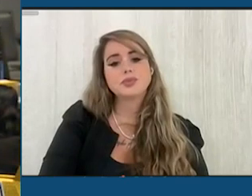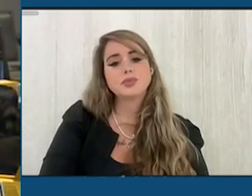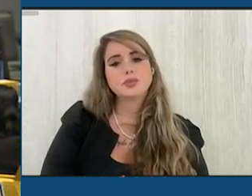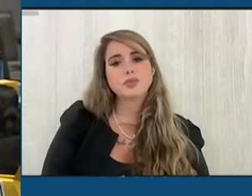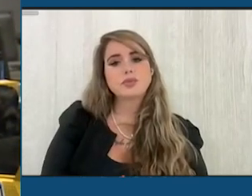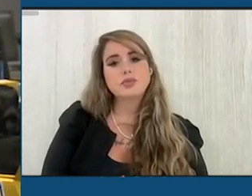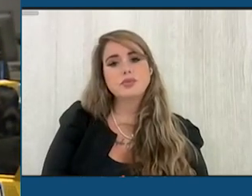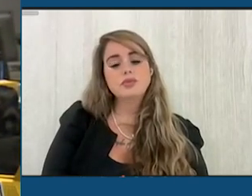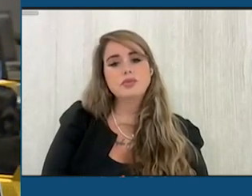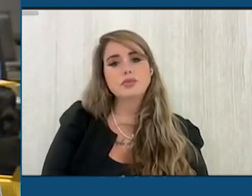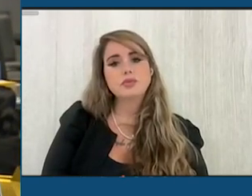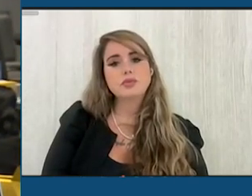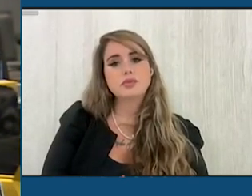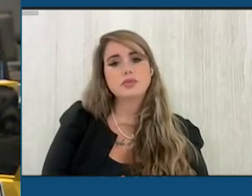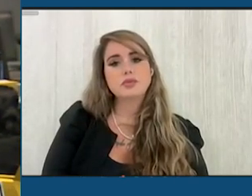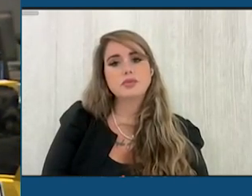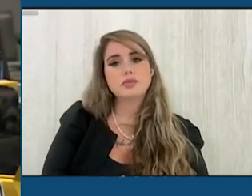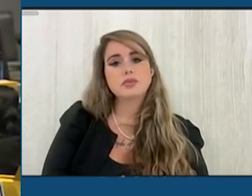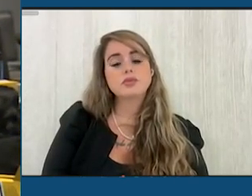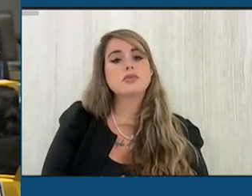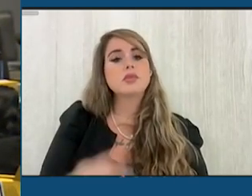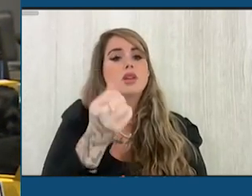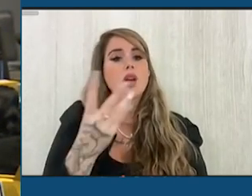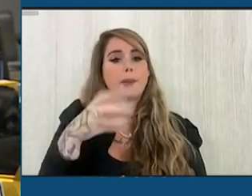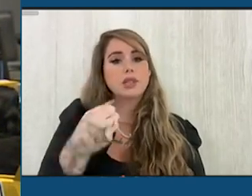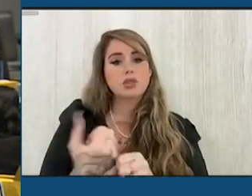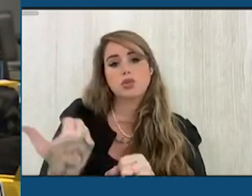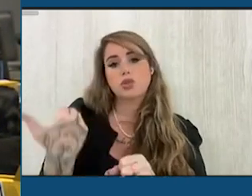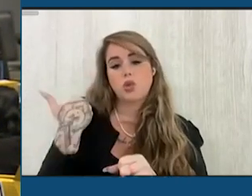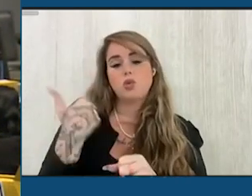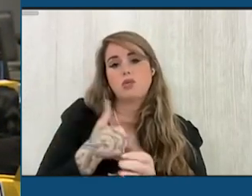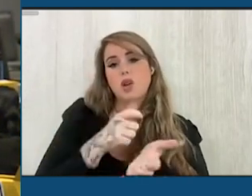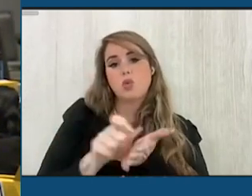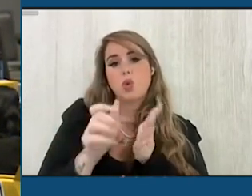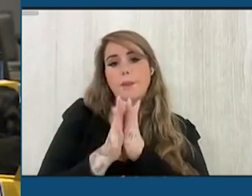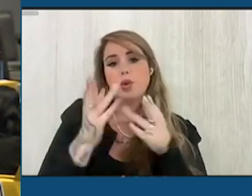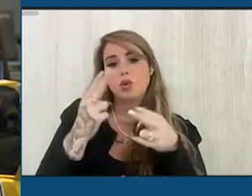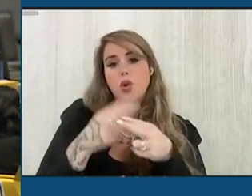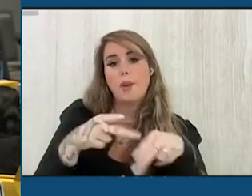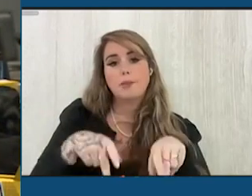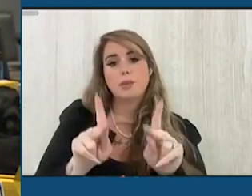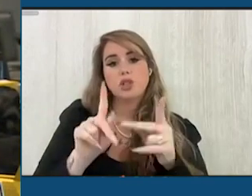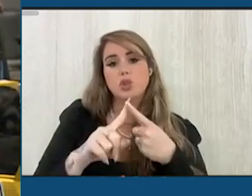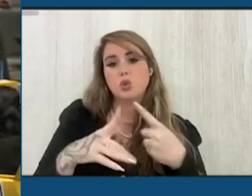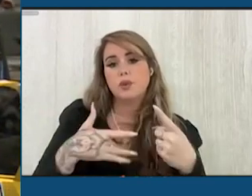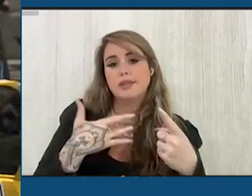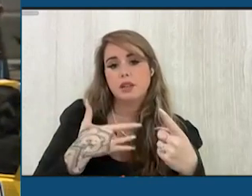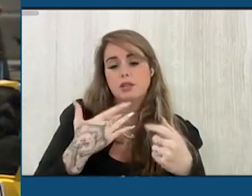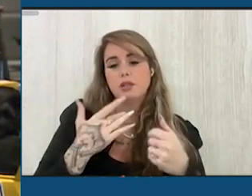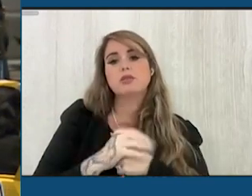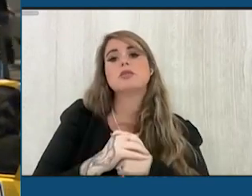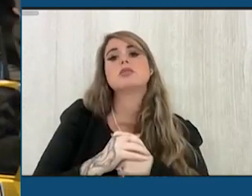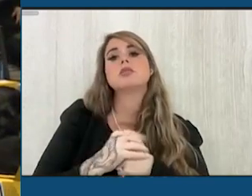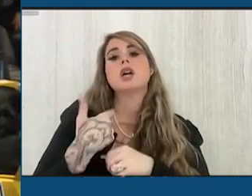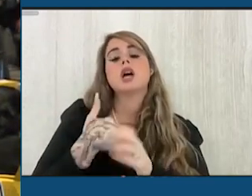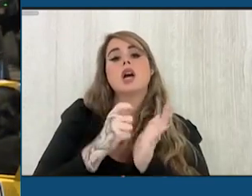Now, a couple of years ago, I wrote a book called Permission to Feel. I wrote this